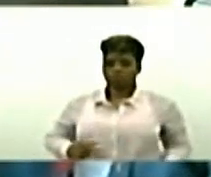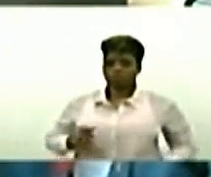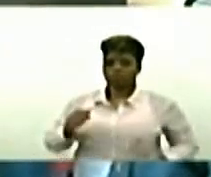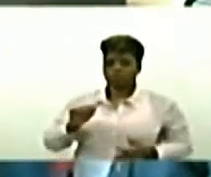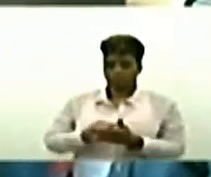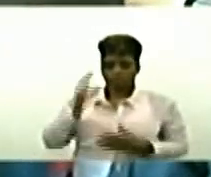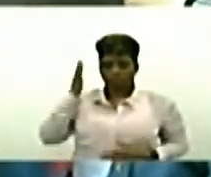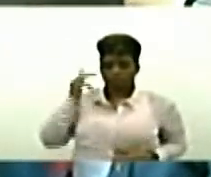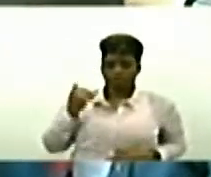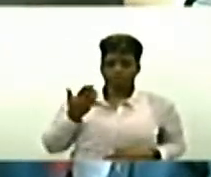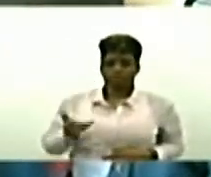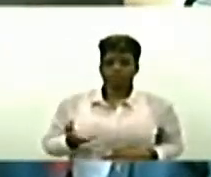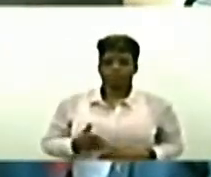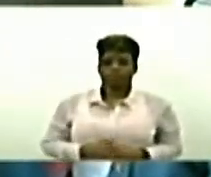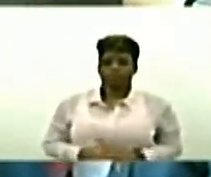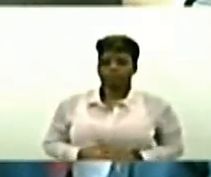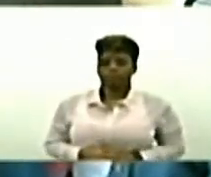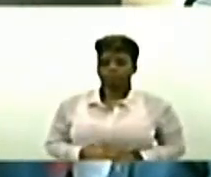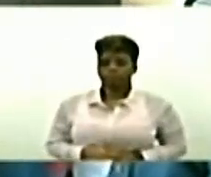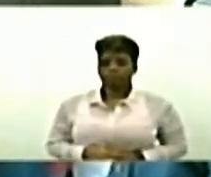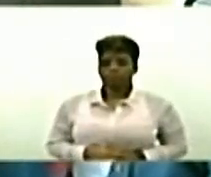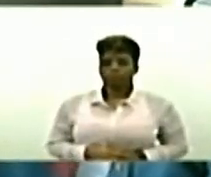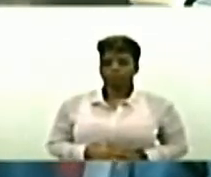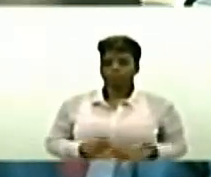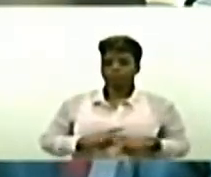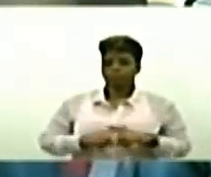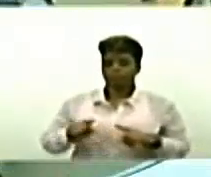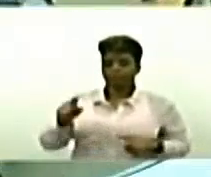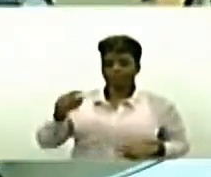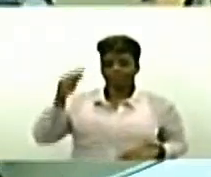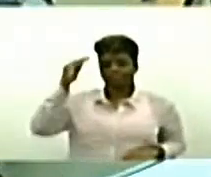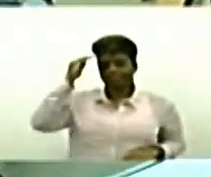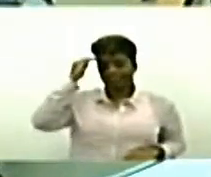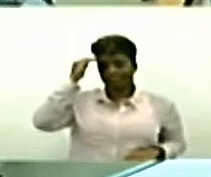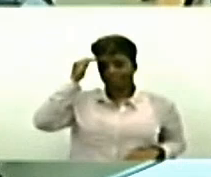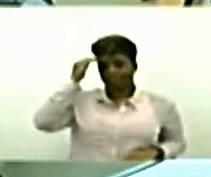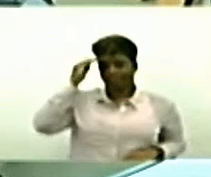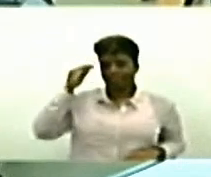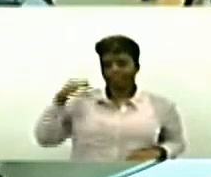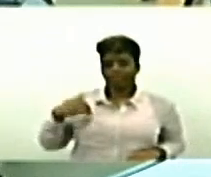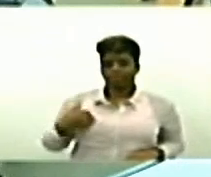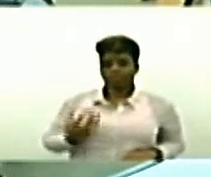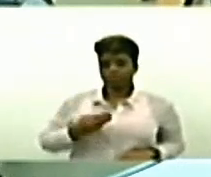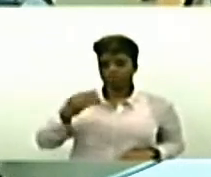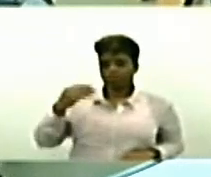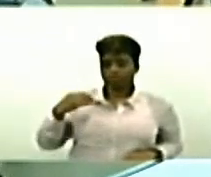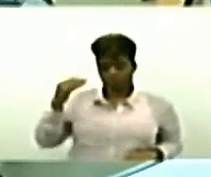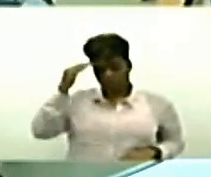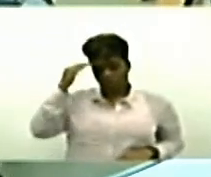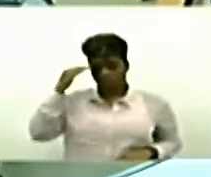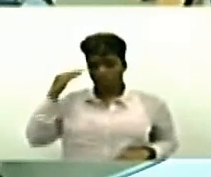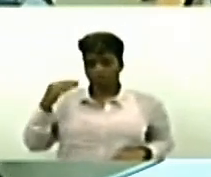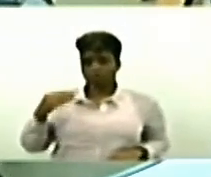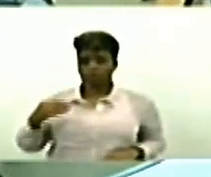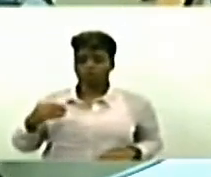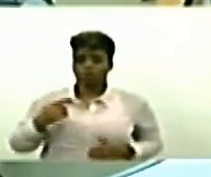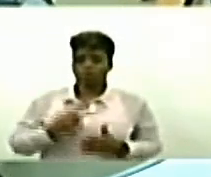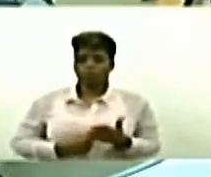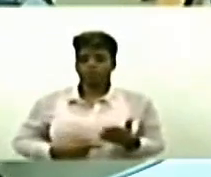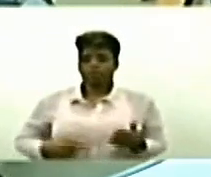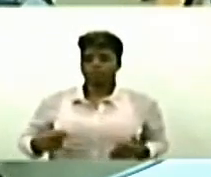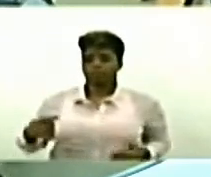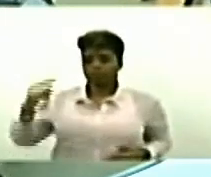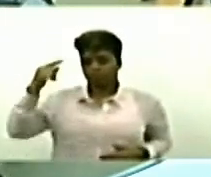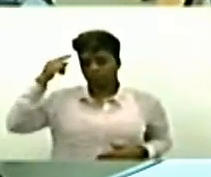there. But you know, Senator, we wear, what do you think? No, hold on, not